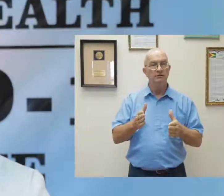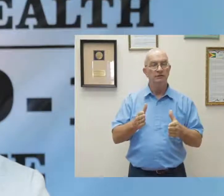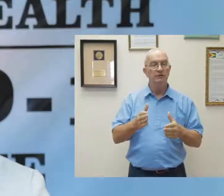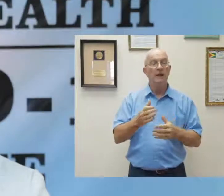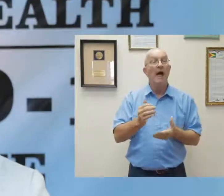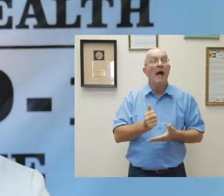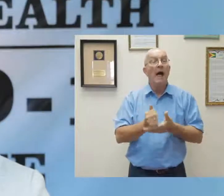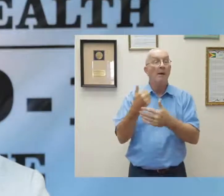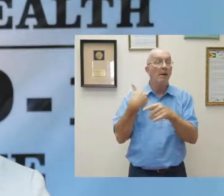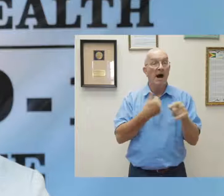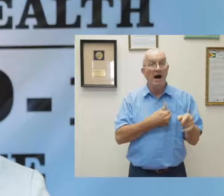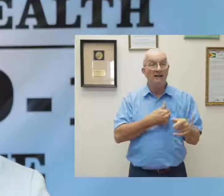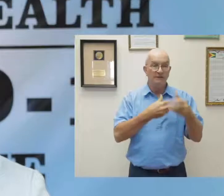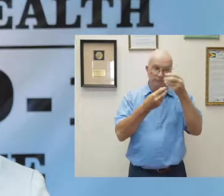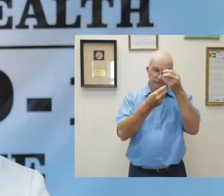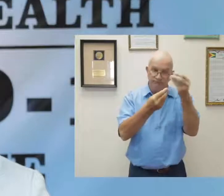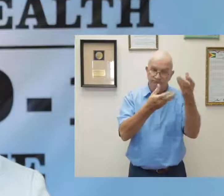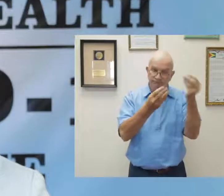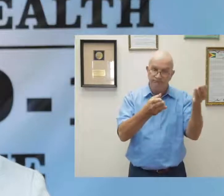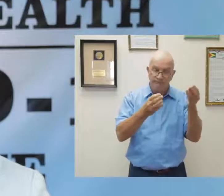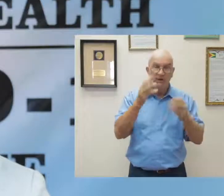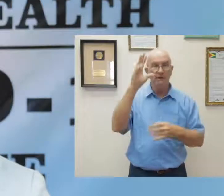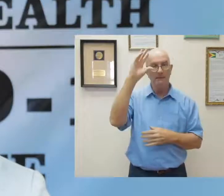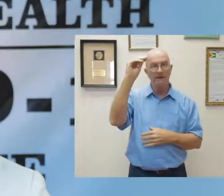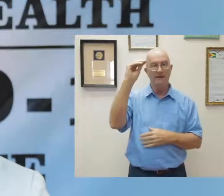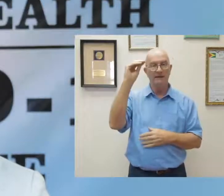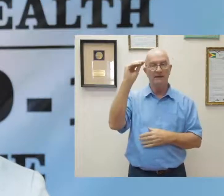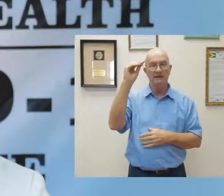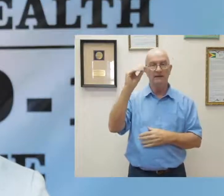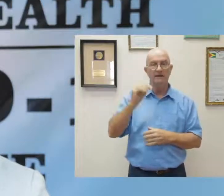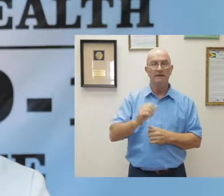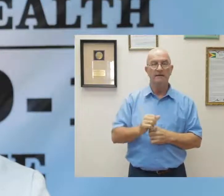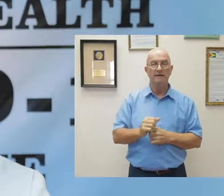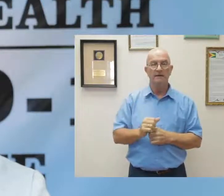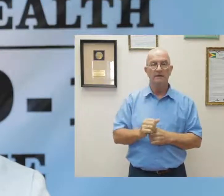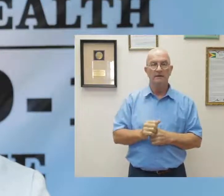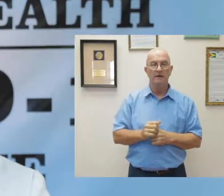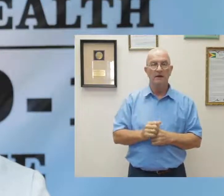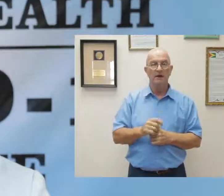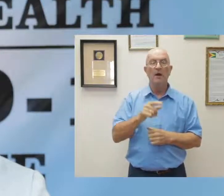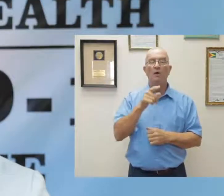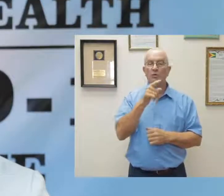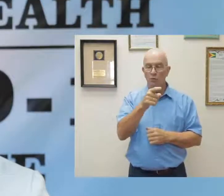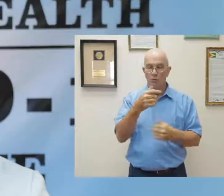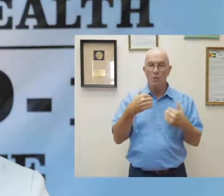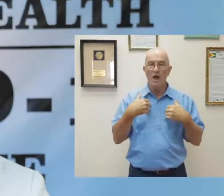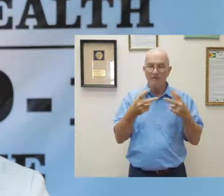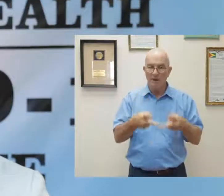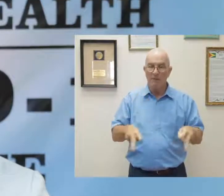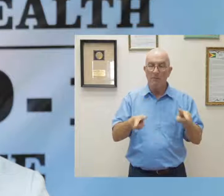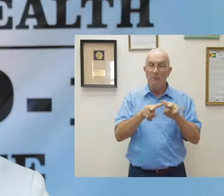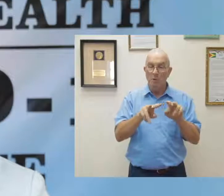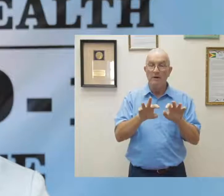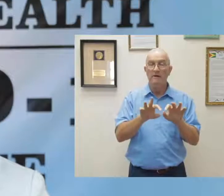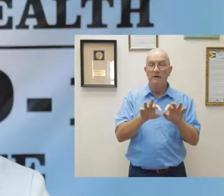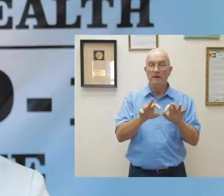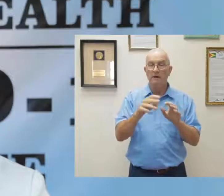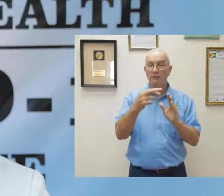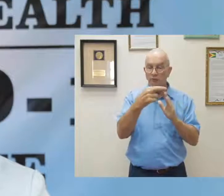help us get this message across to our men. You have a vital role to play also,